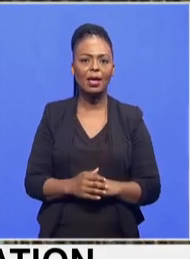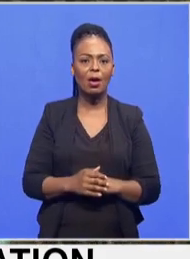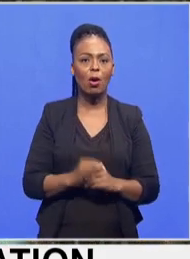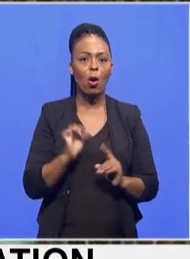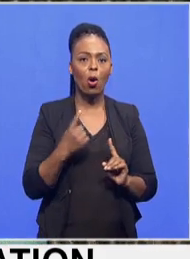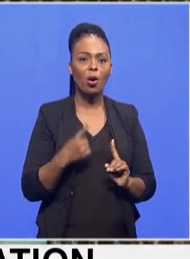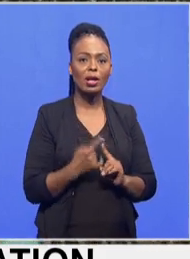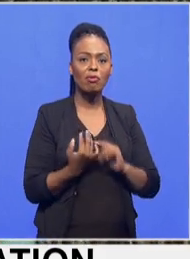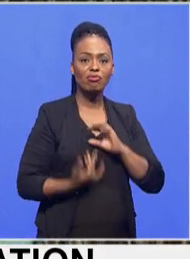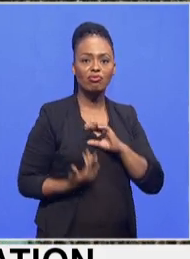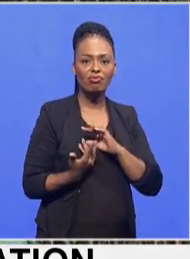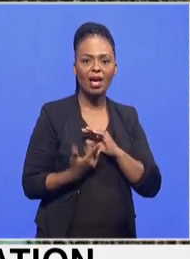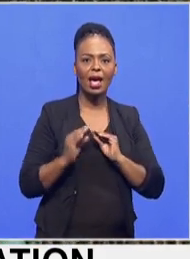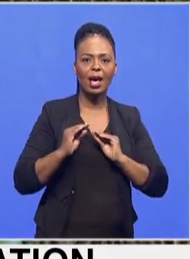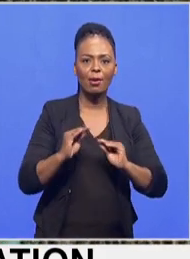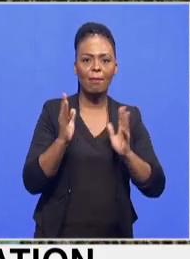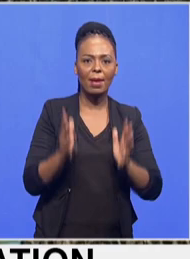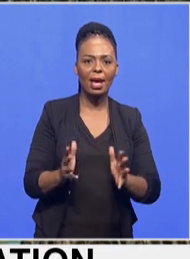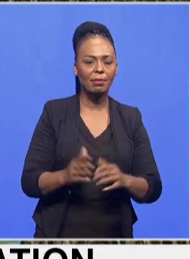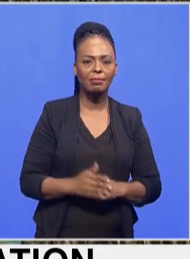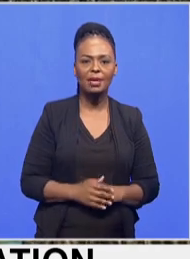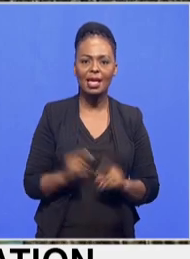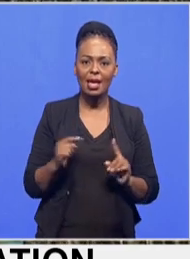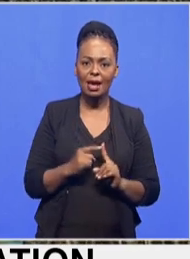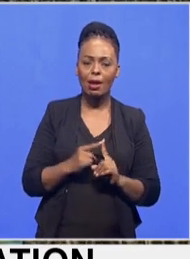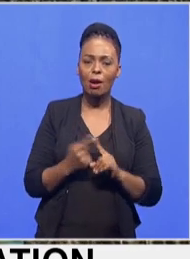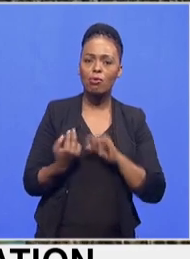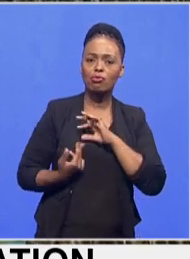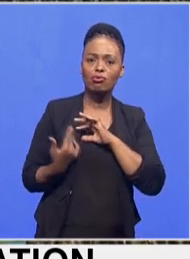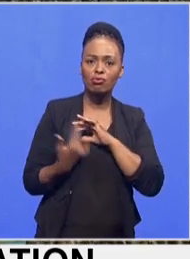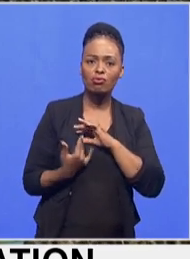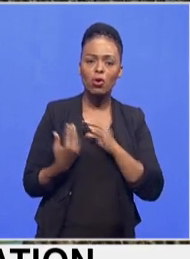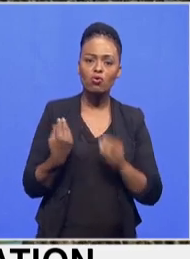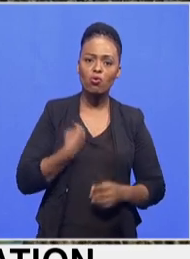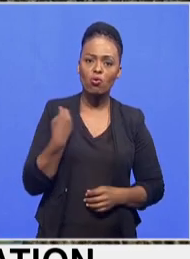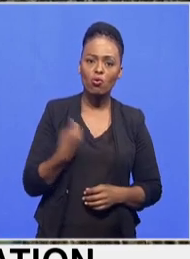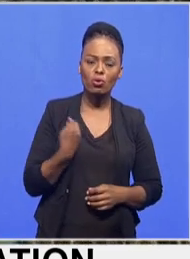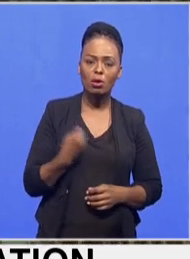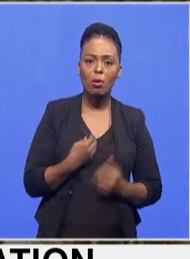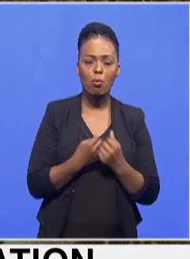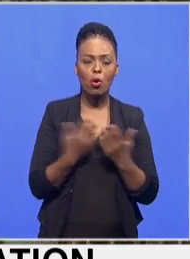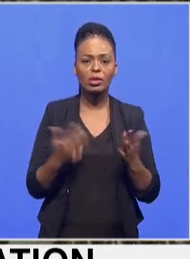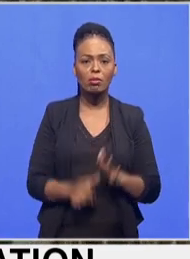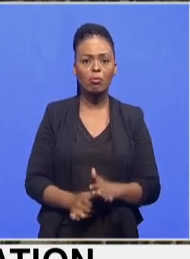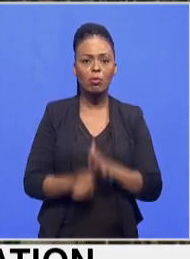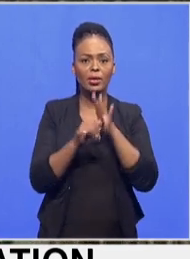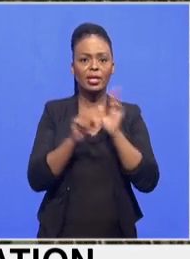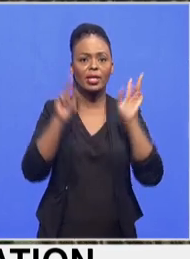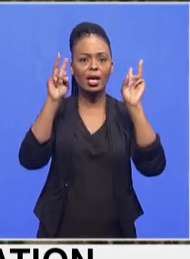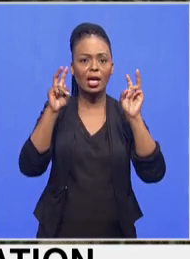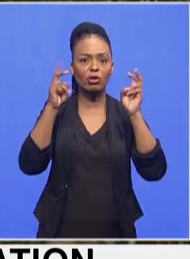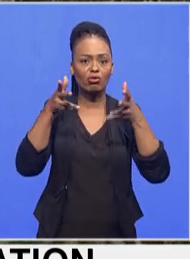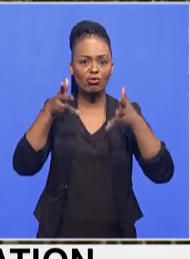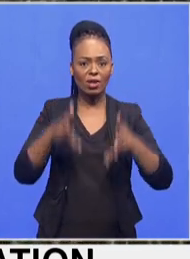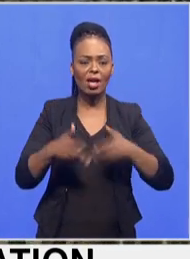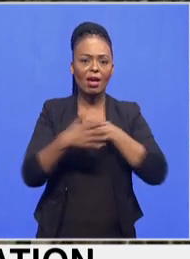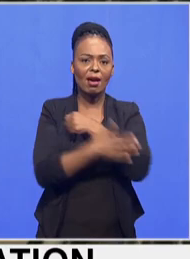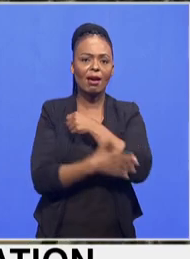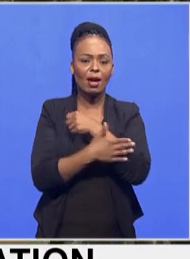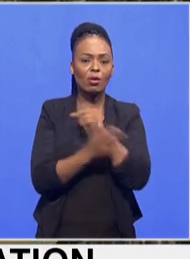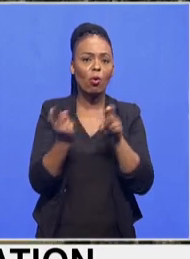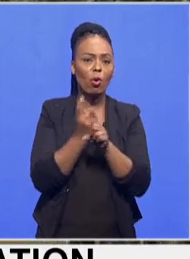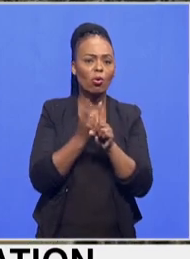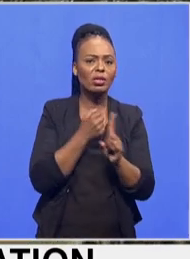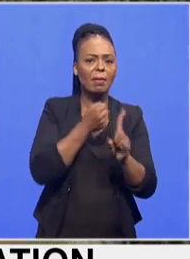education, he was passionate about young people and addressing some of the fundamental issues that we face in this country, whether